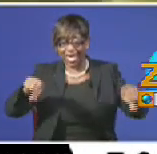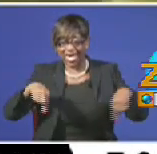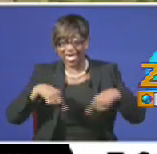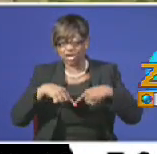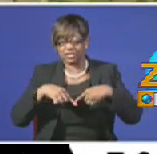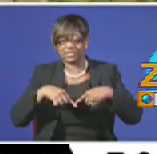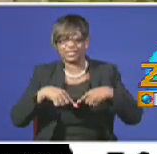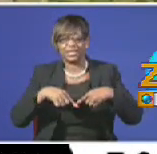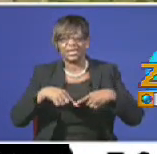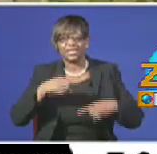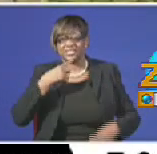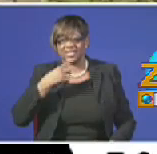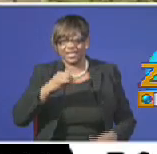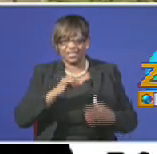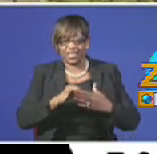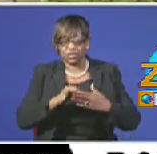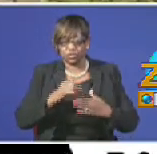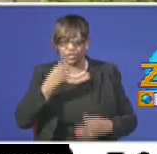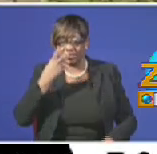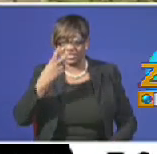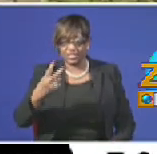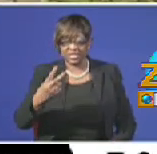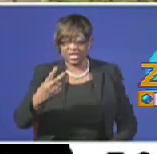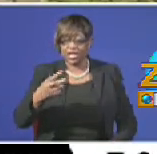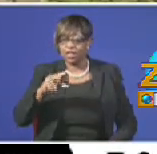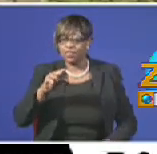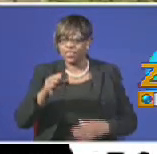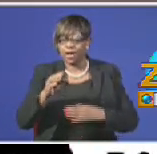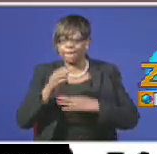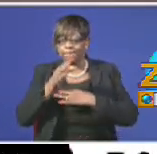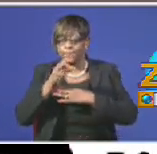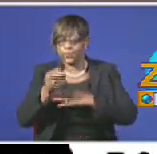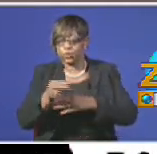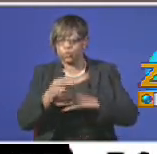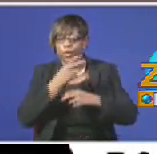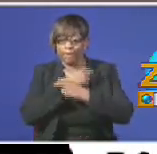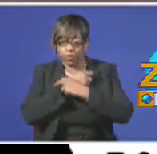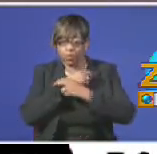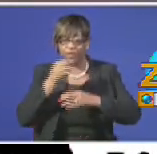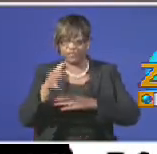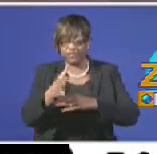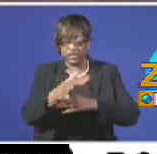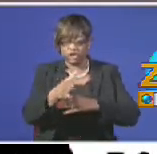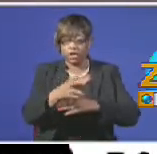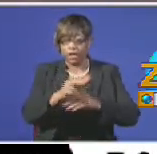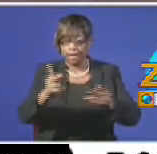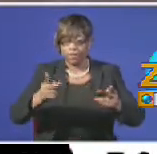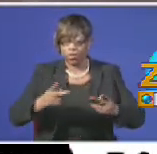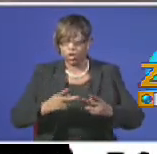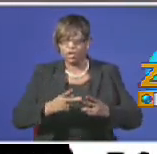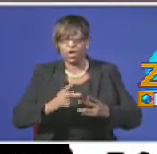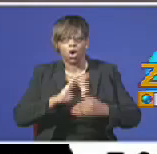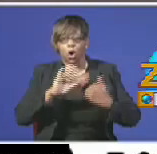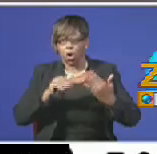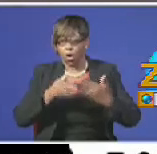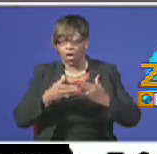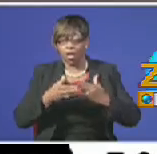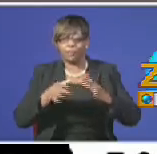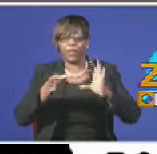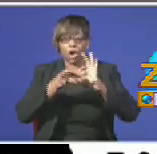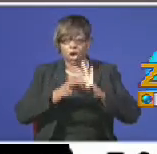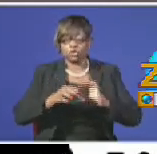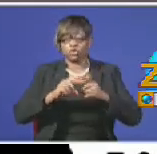off Village Road and the vast expanse that is Bonefish Pond off Cowpen Road, manages parks that belong to the Bahamian public, among